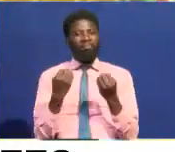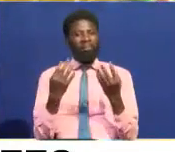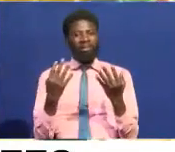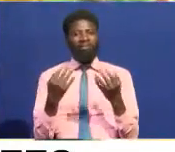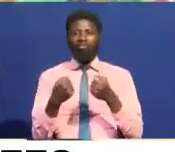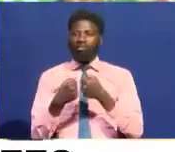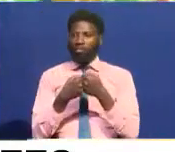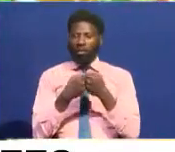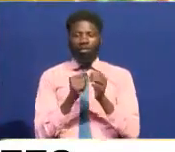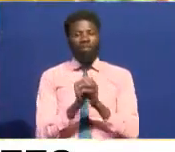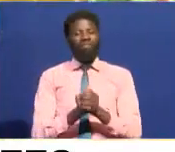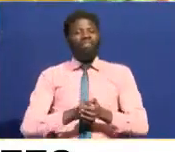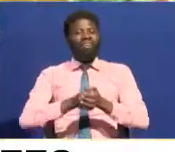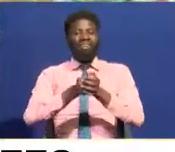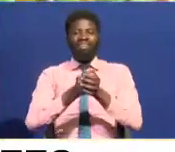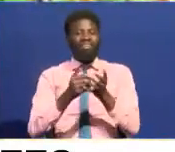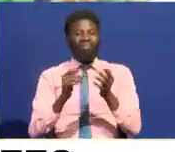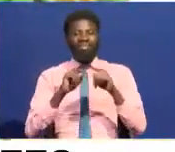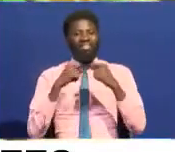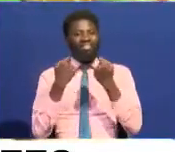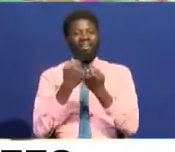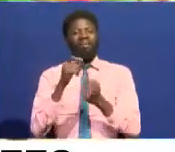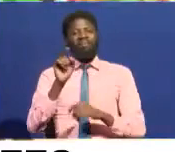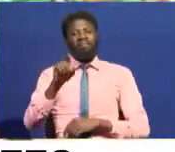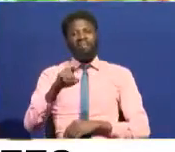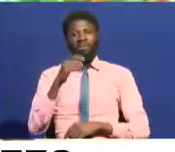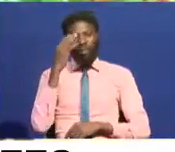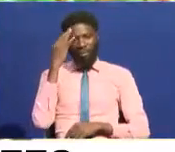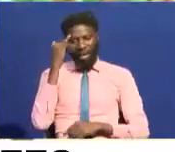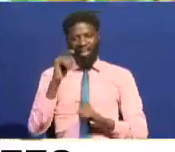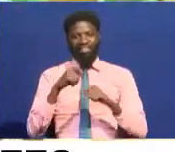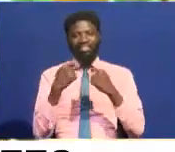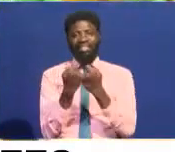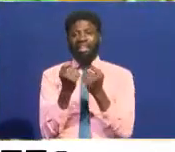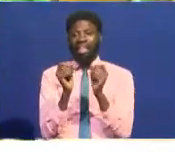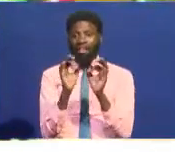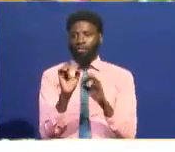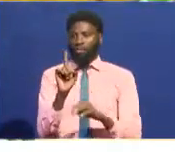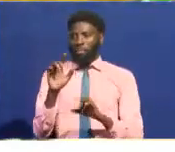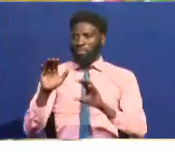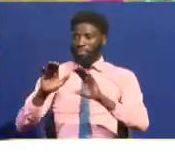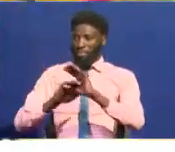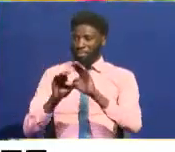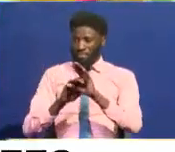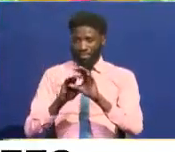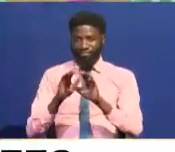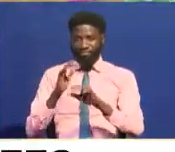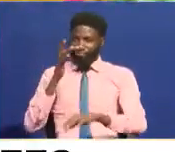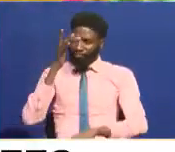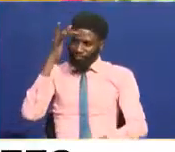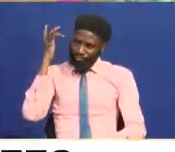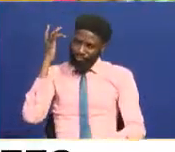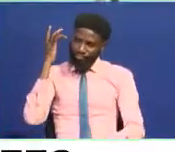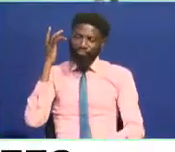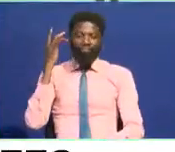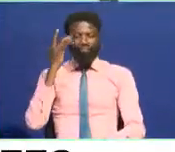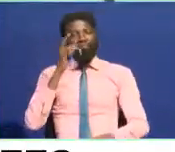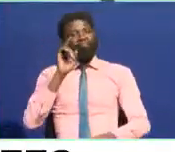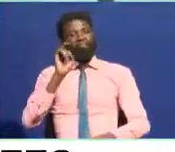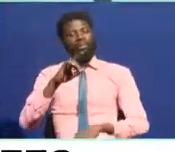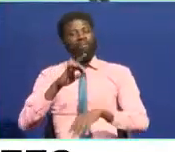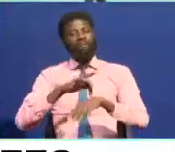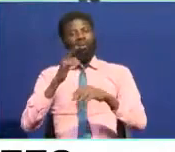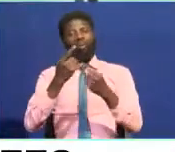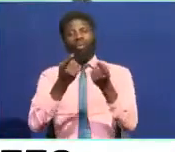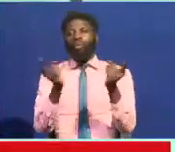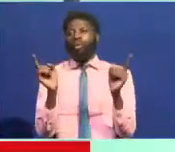challenges kwa volleyball because it's a team sport na ukipata mwenzako mmoja anakosa kufanya ile kitu lazima italeta shida. The first